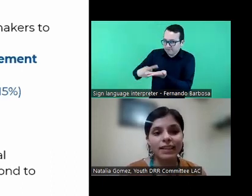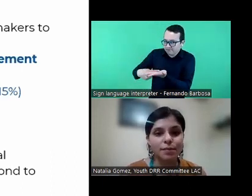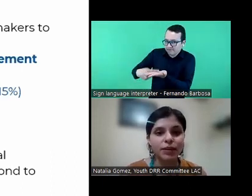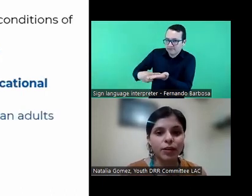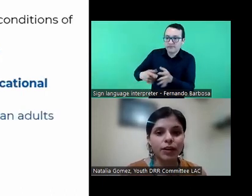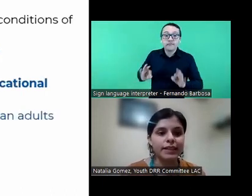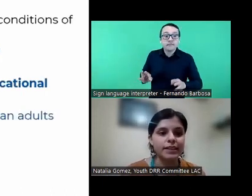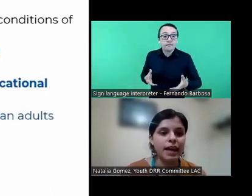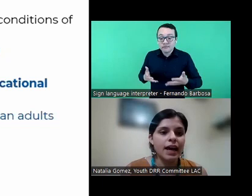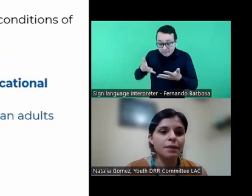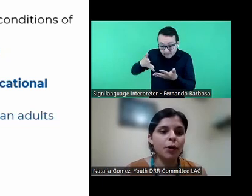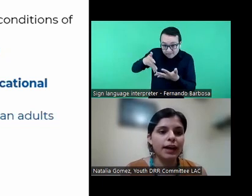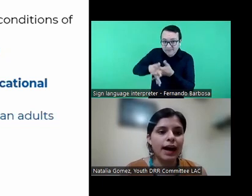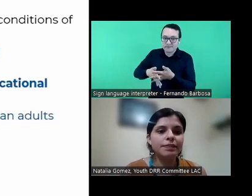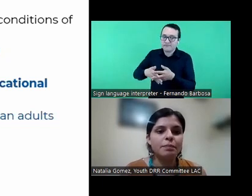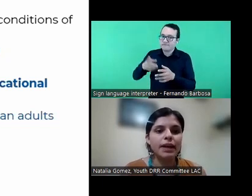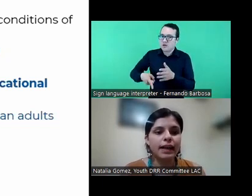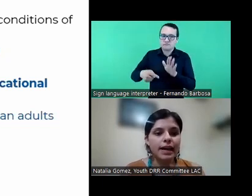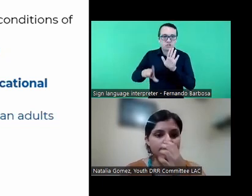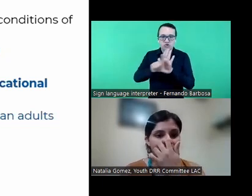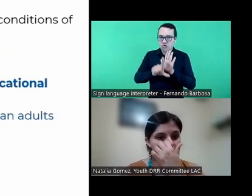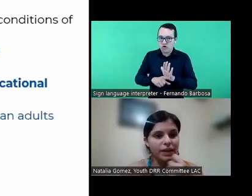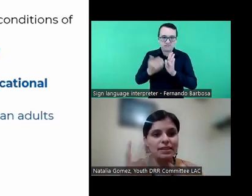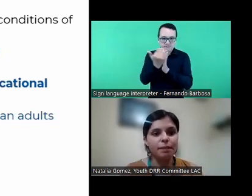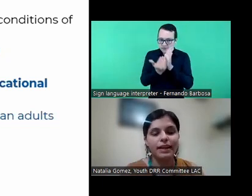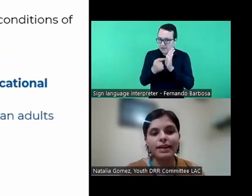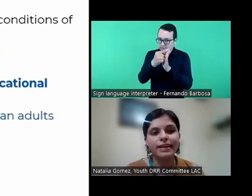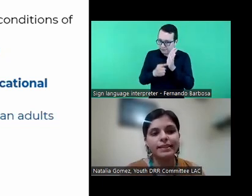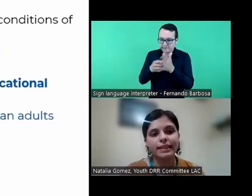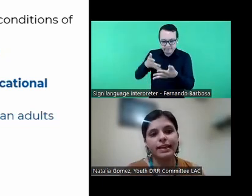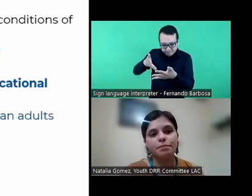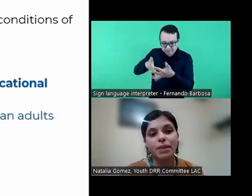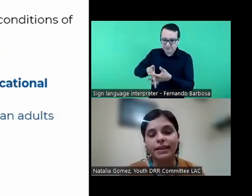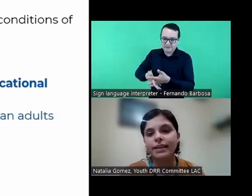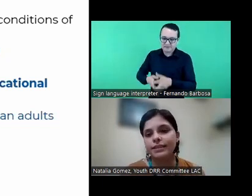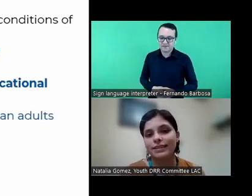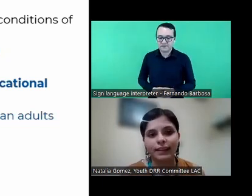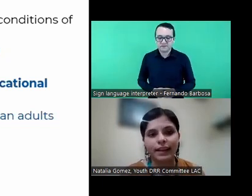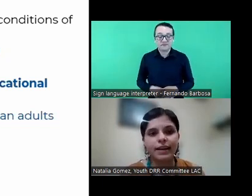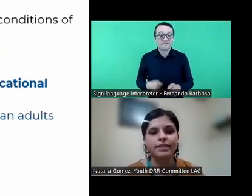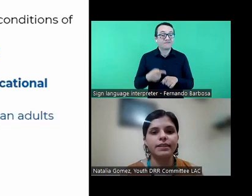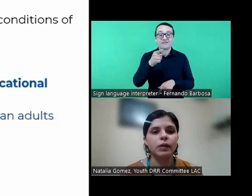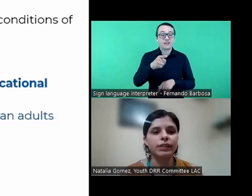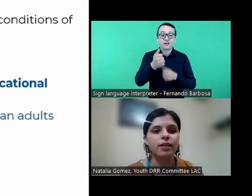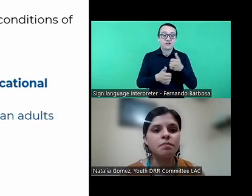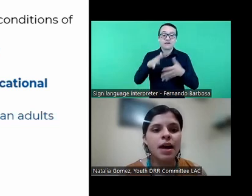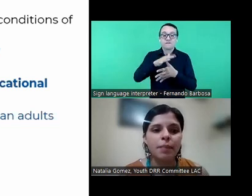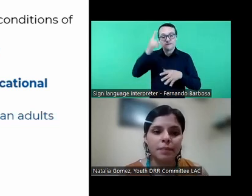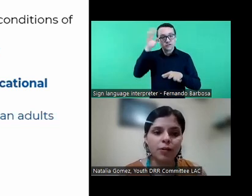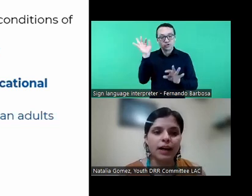the application of and establishment of laws. And also here, they are the main measures